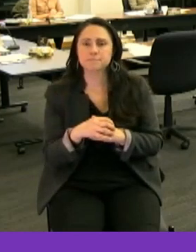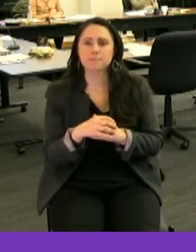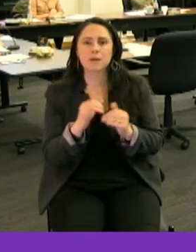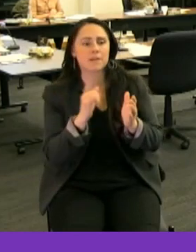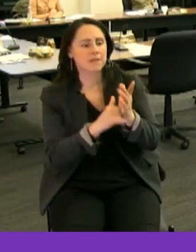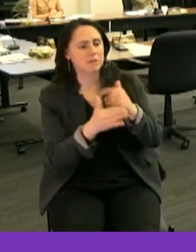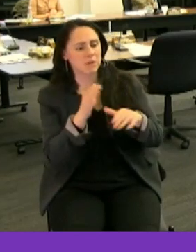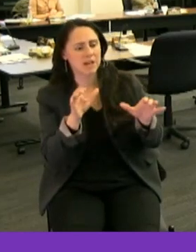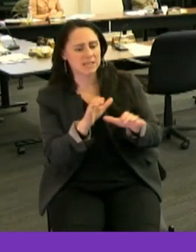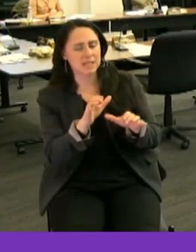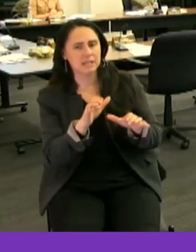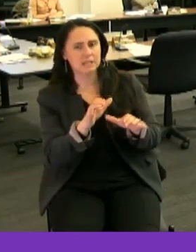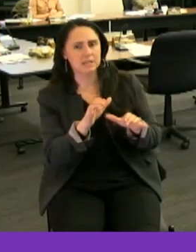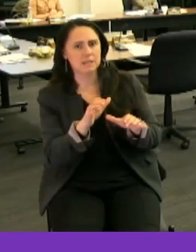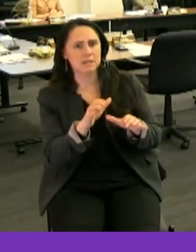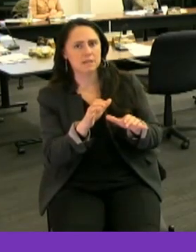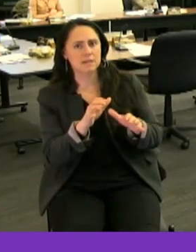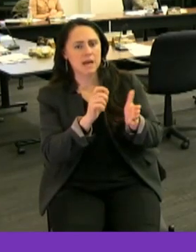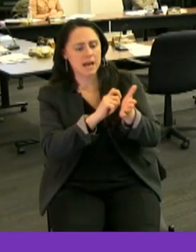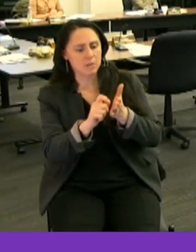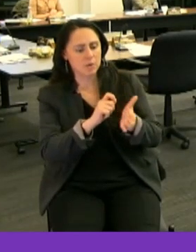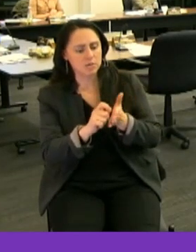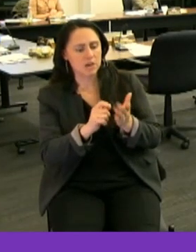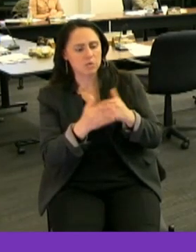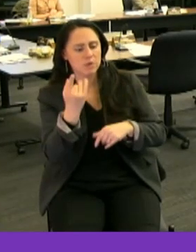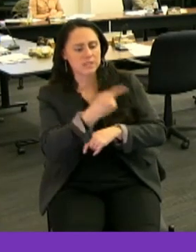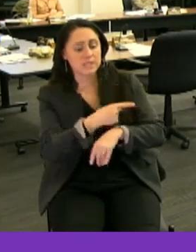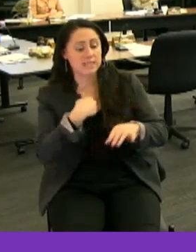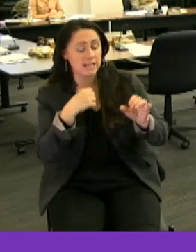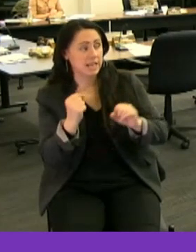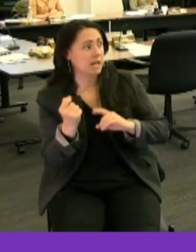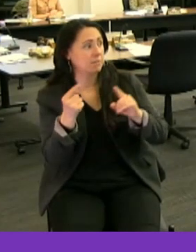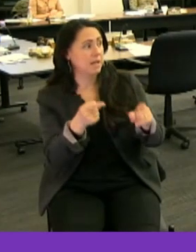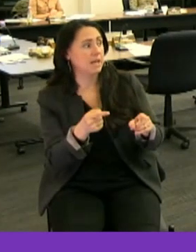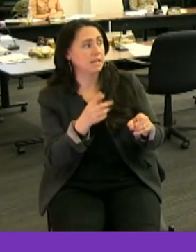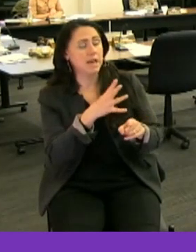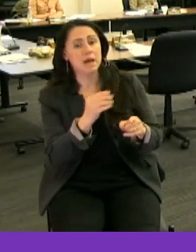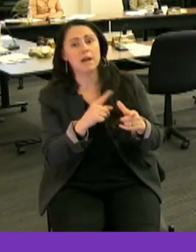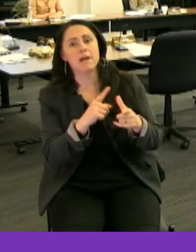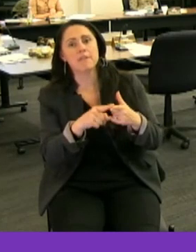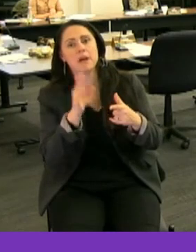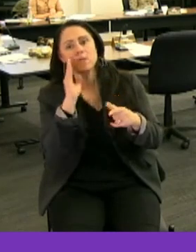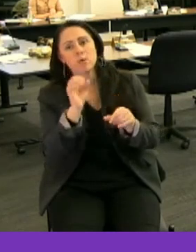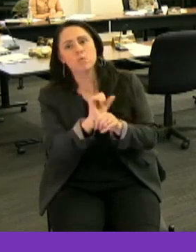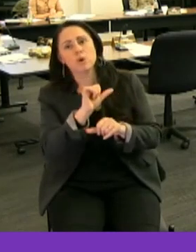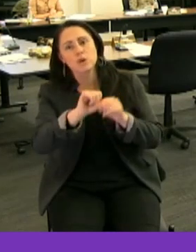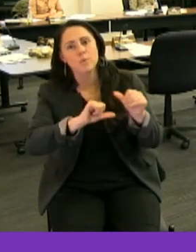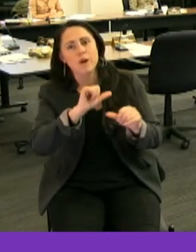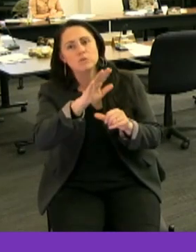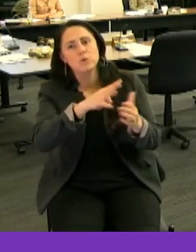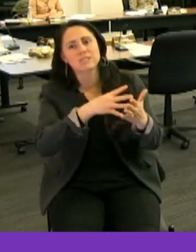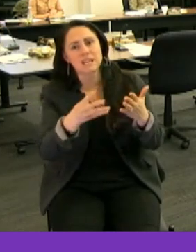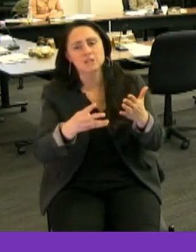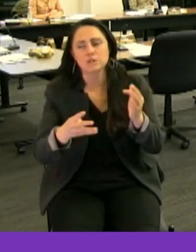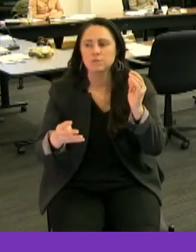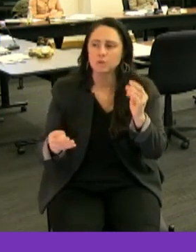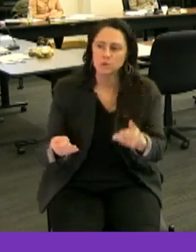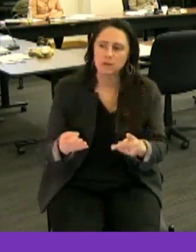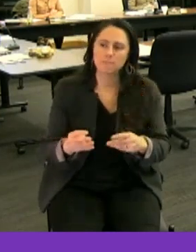that's what I did. I went and jotted down what dates I can make, and then we'll work around your schedule.